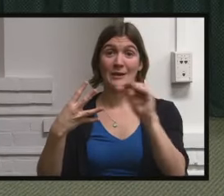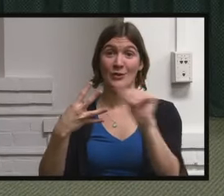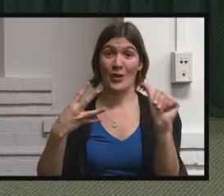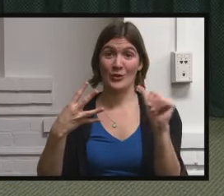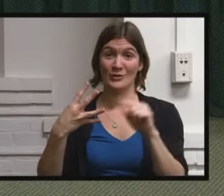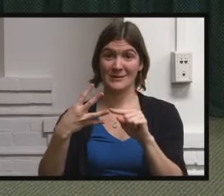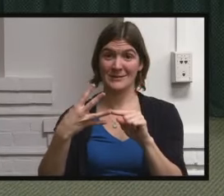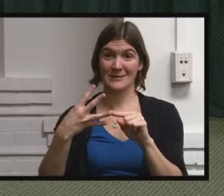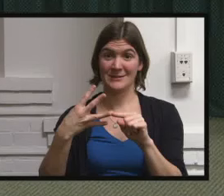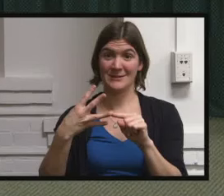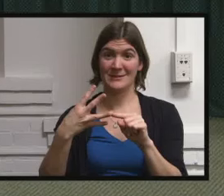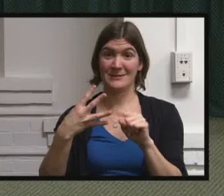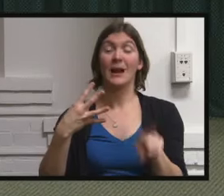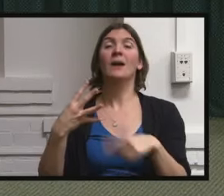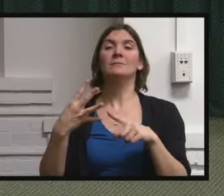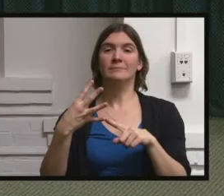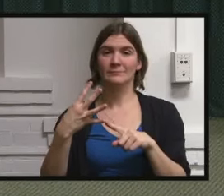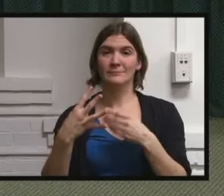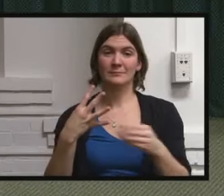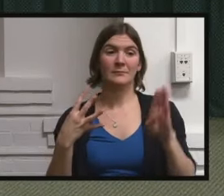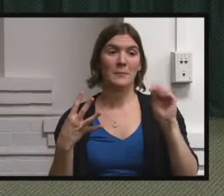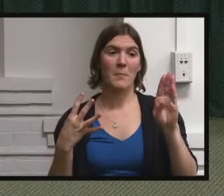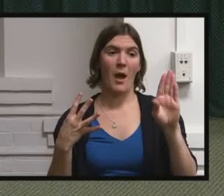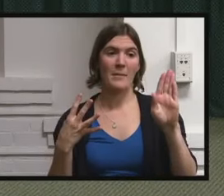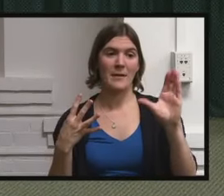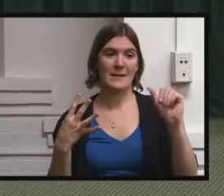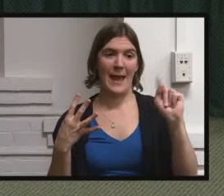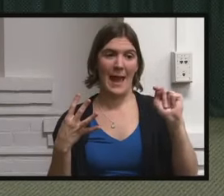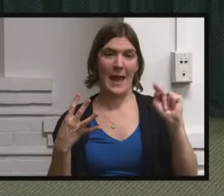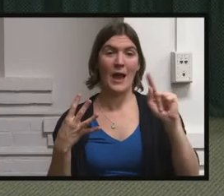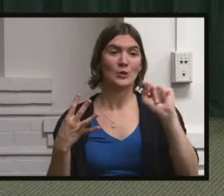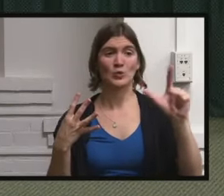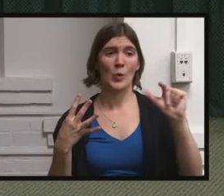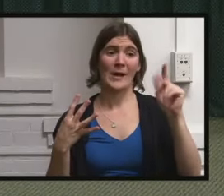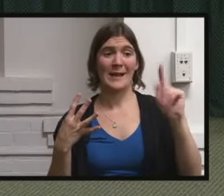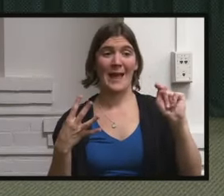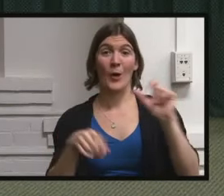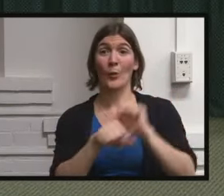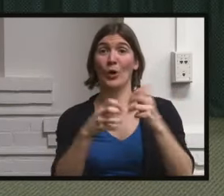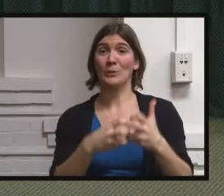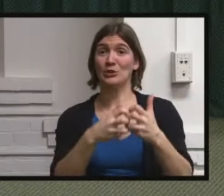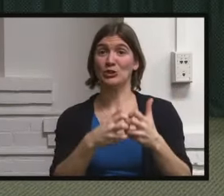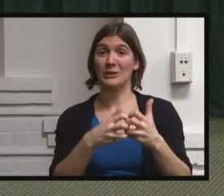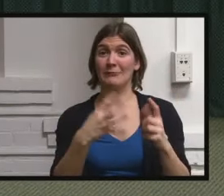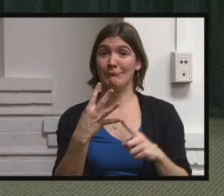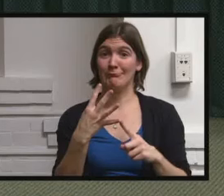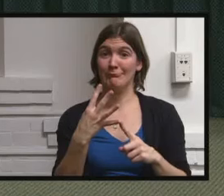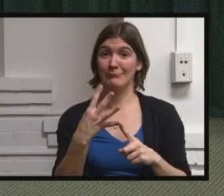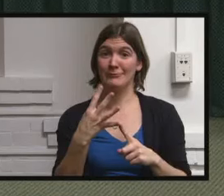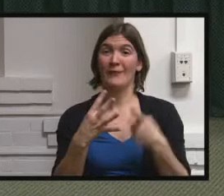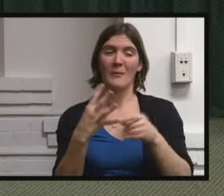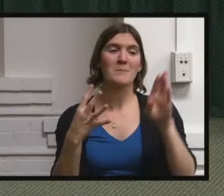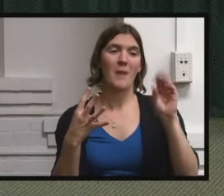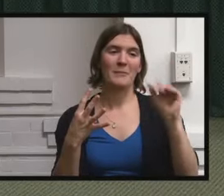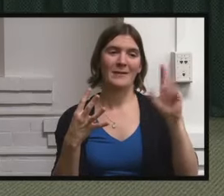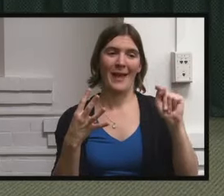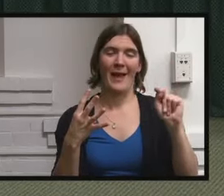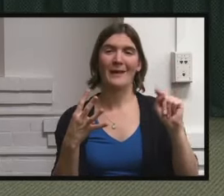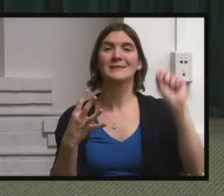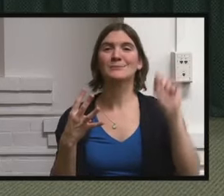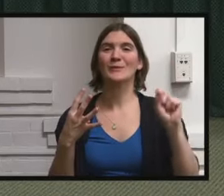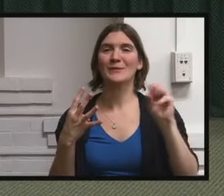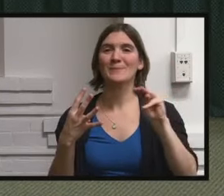$100,590. And to purchase a Bobcat Toolcat work machine from Bobcat of